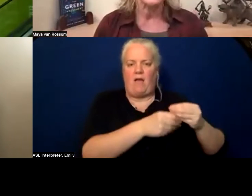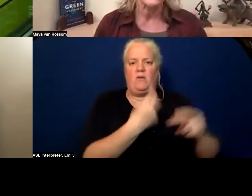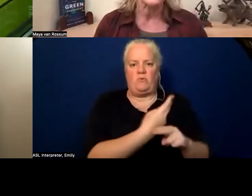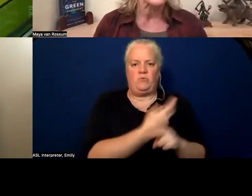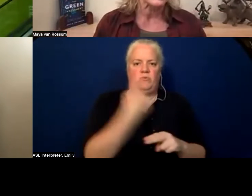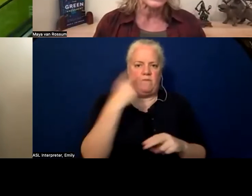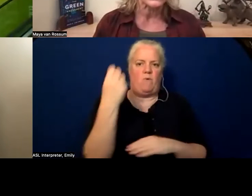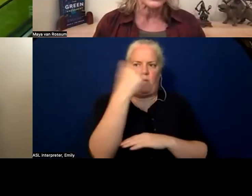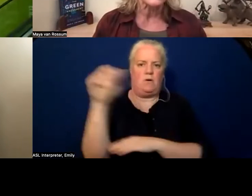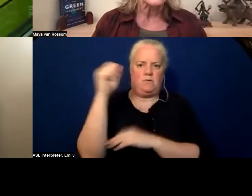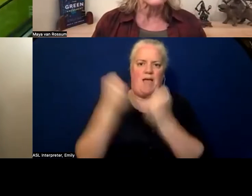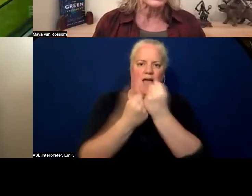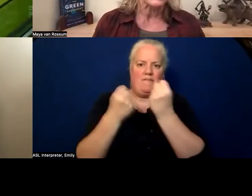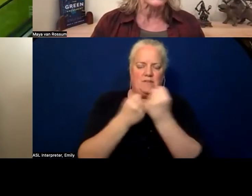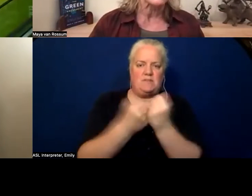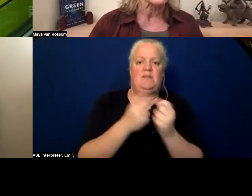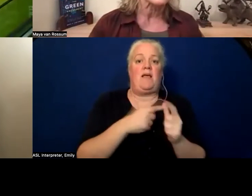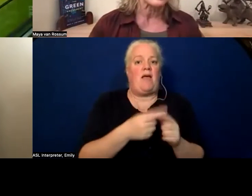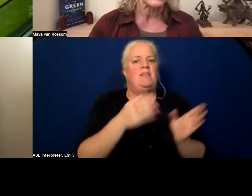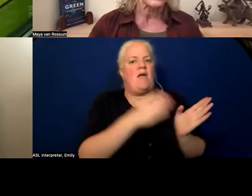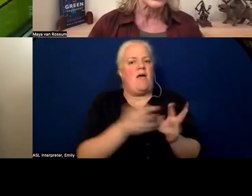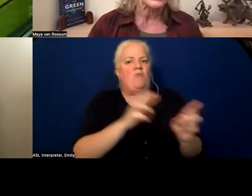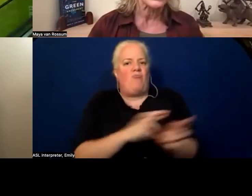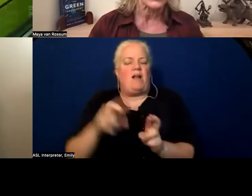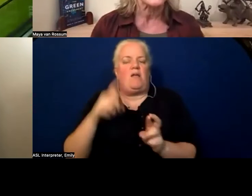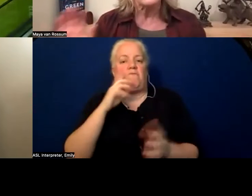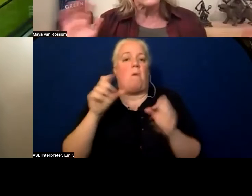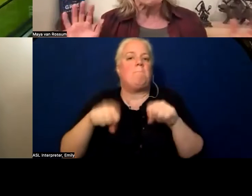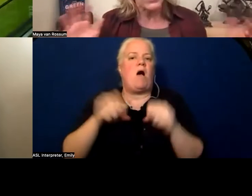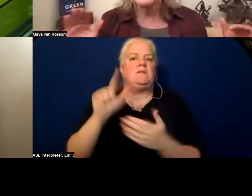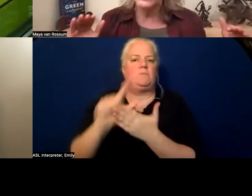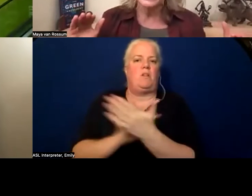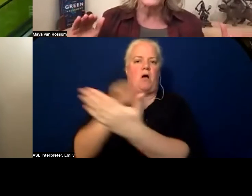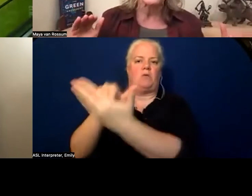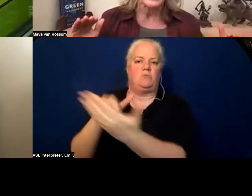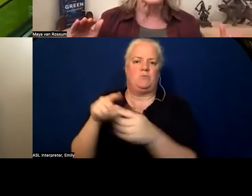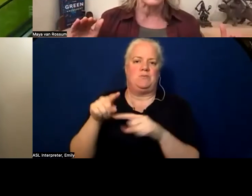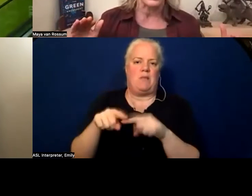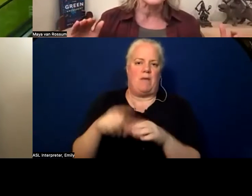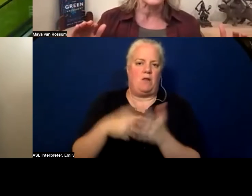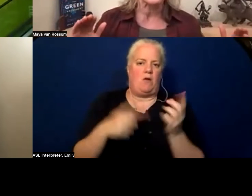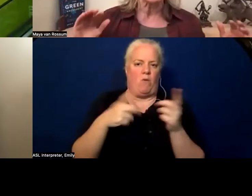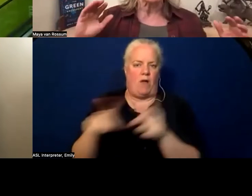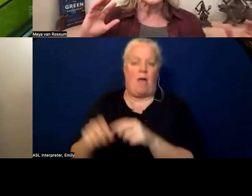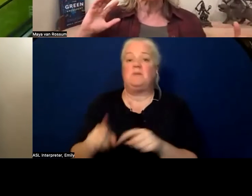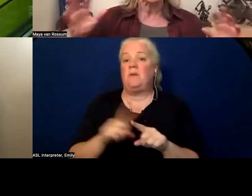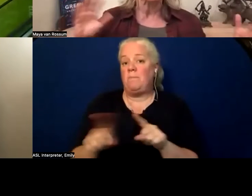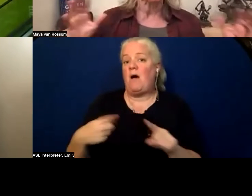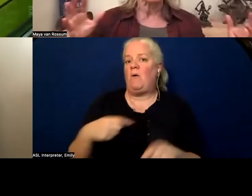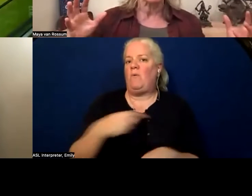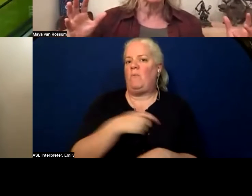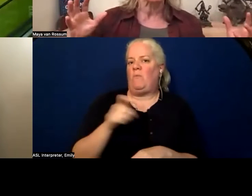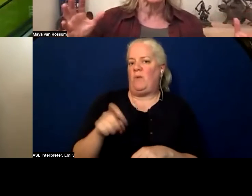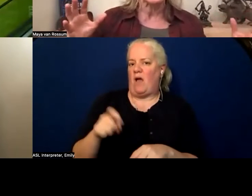it potentially for litigation, depending on where it looks like New York State is going. But we do have to recognize, right, that